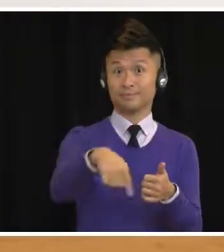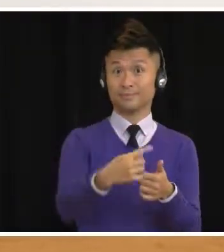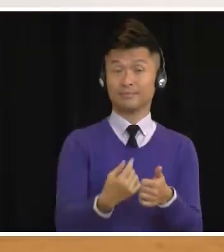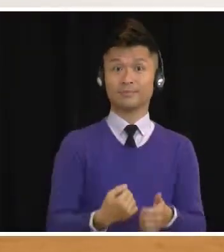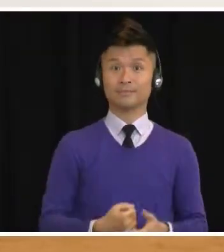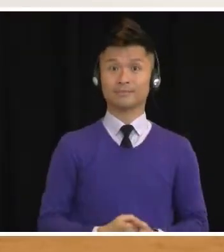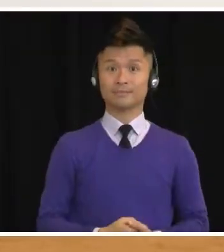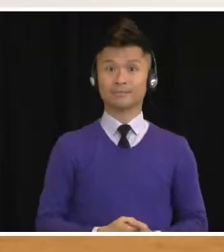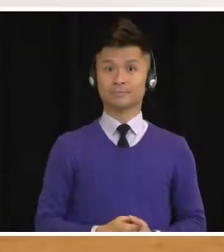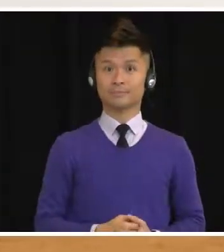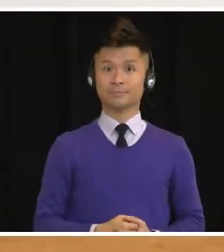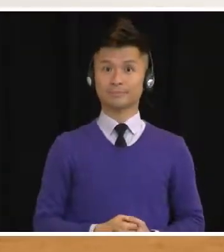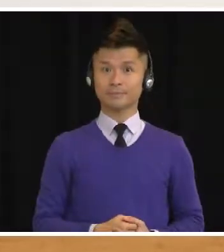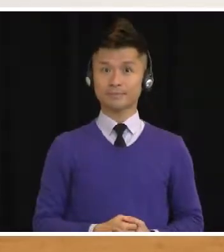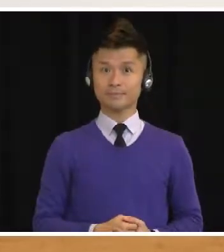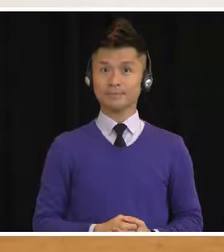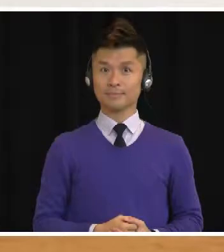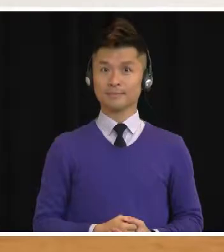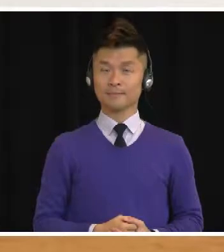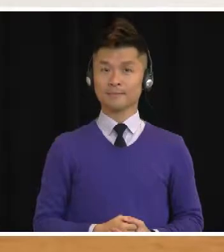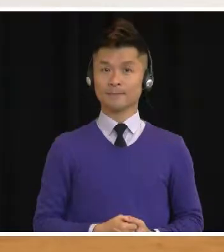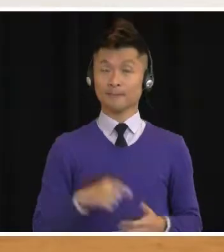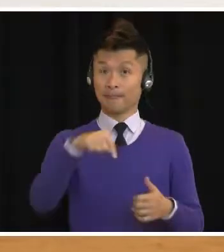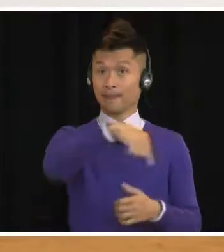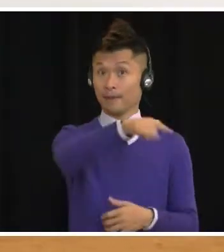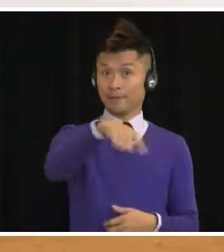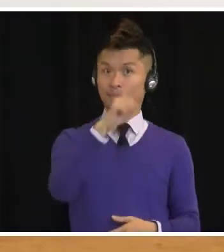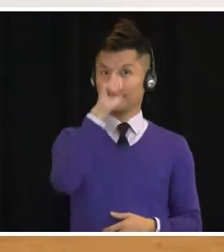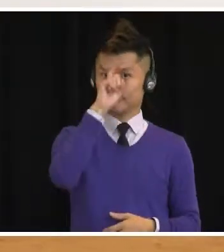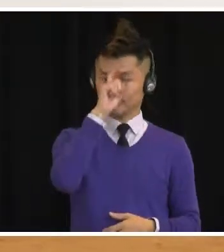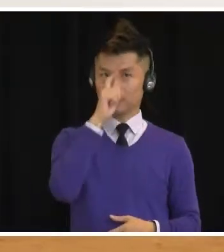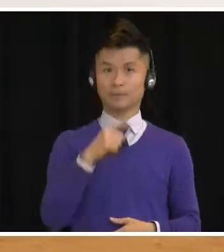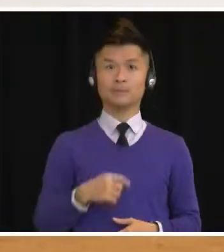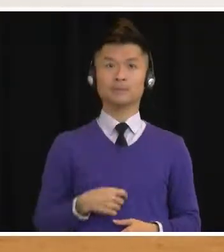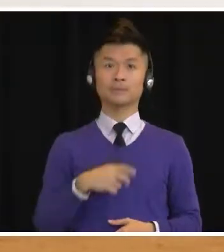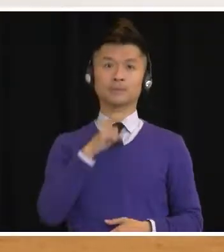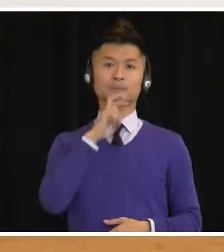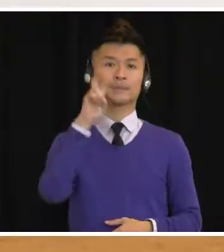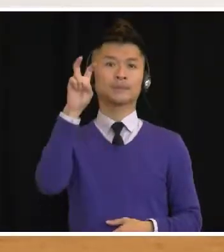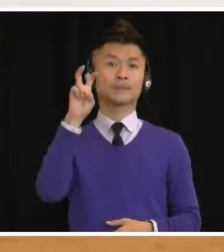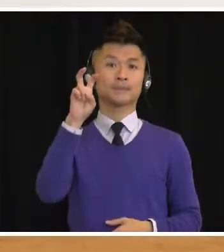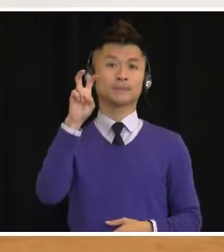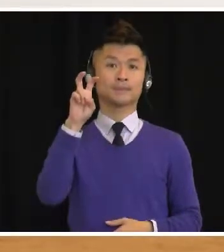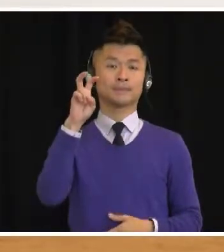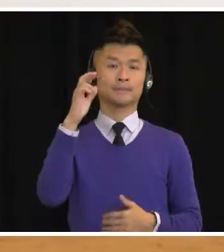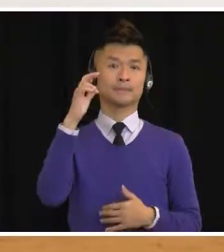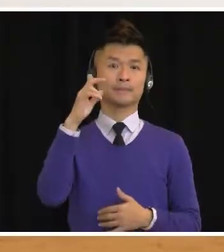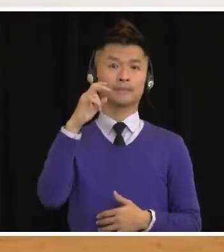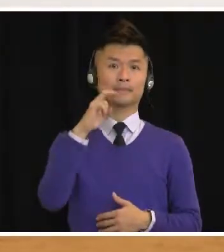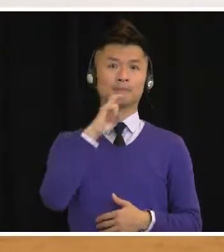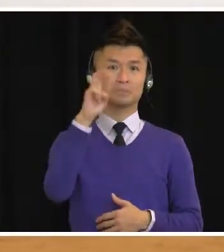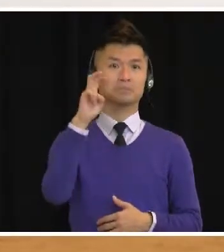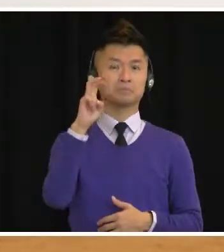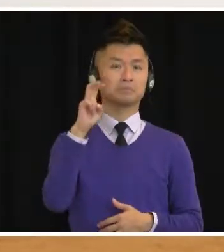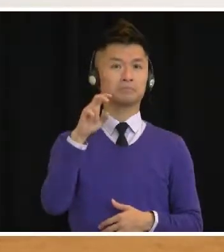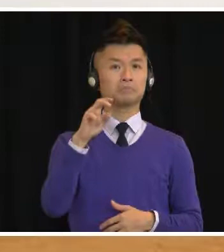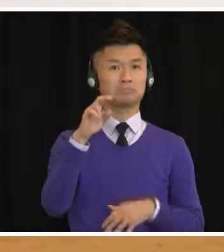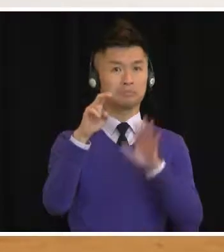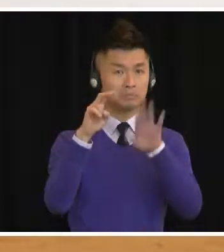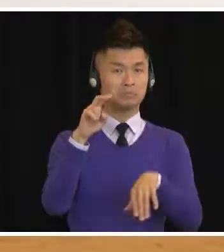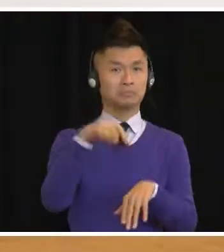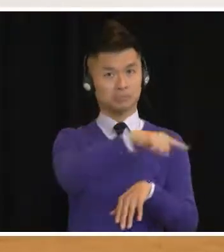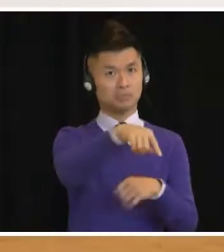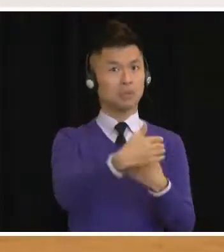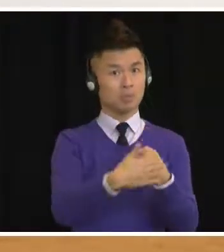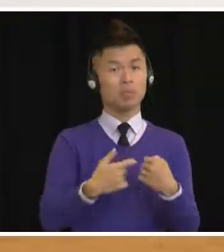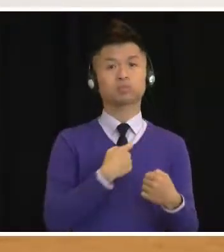rights of protection over the children. And I would like